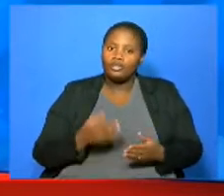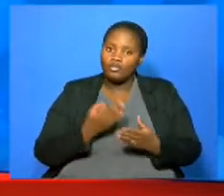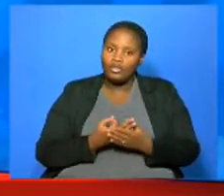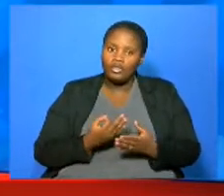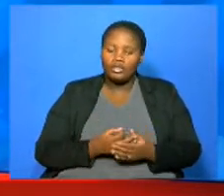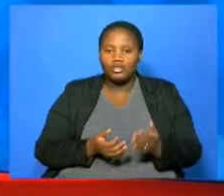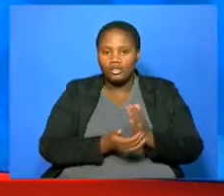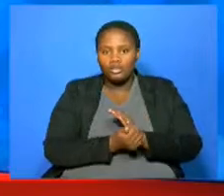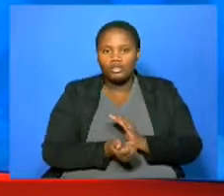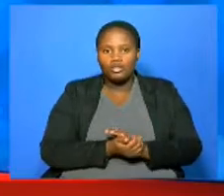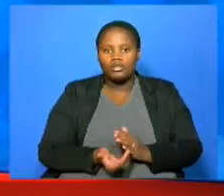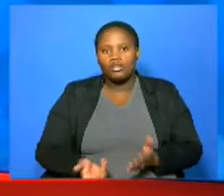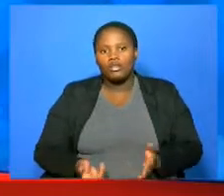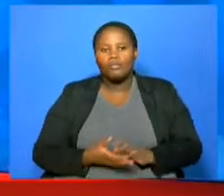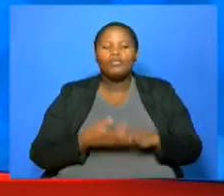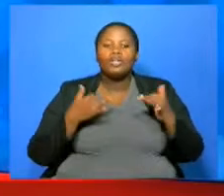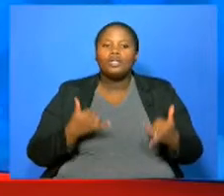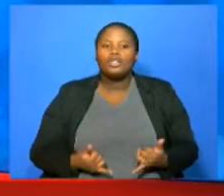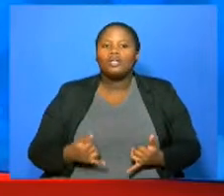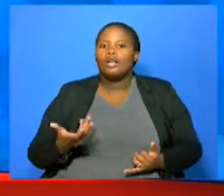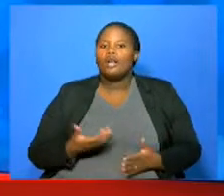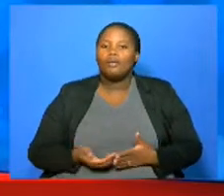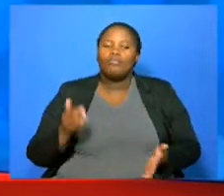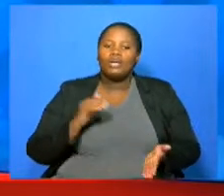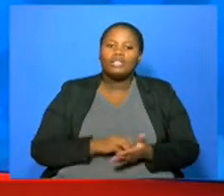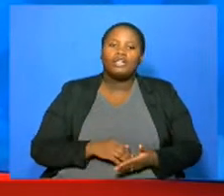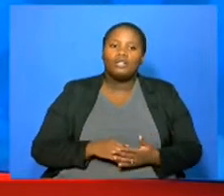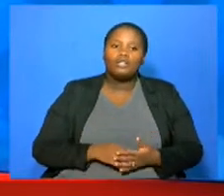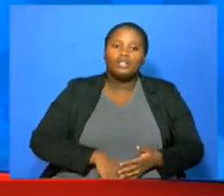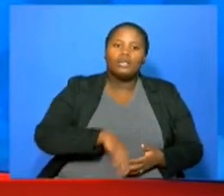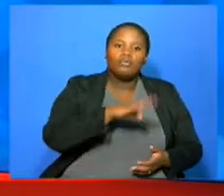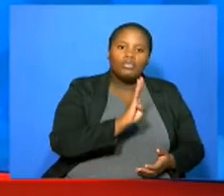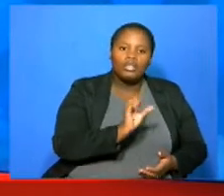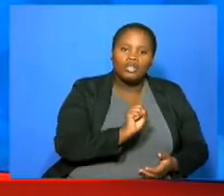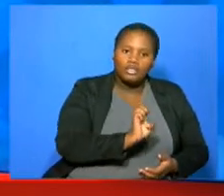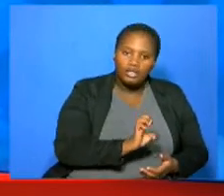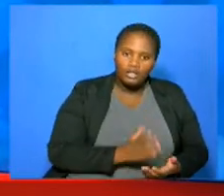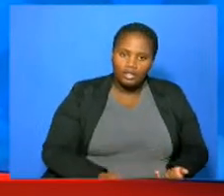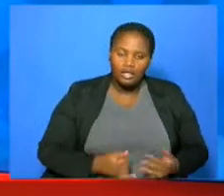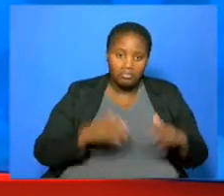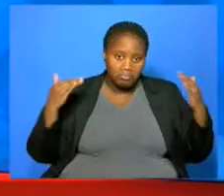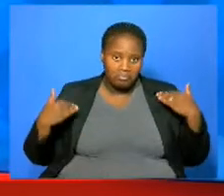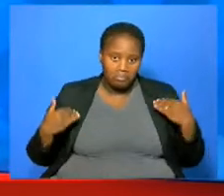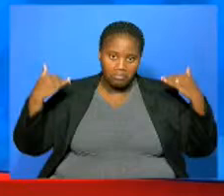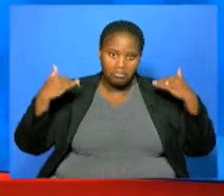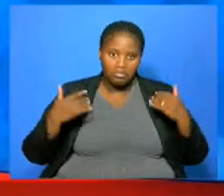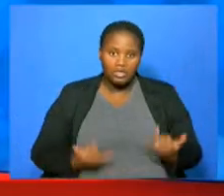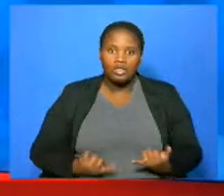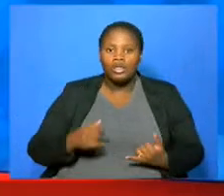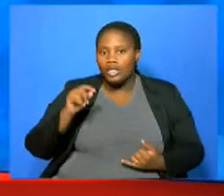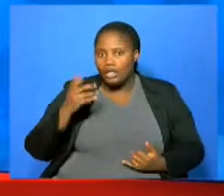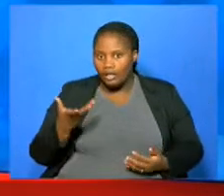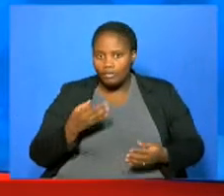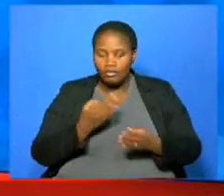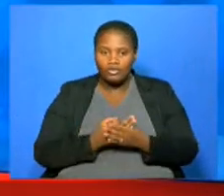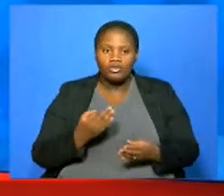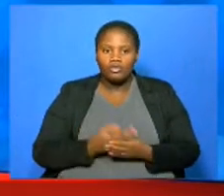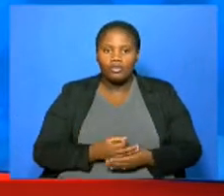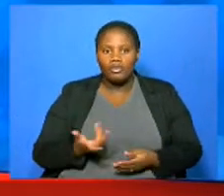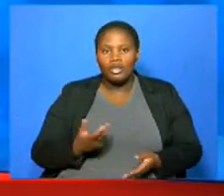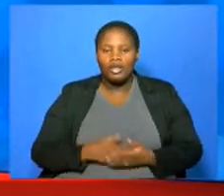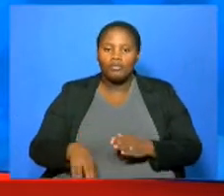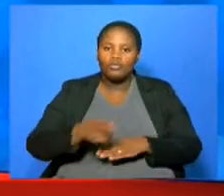real money. According to BSE's chief executive officer, Mr. Thapelo Tshaole, a financially